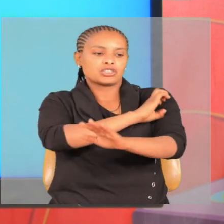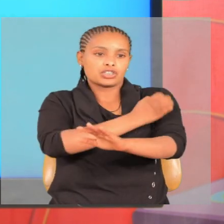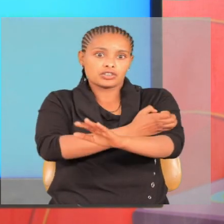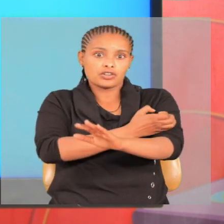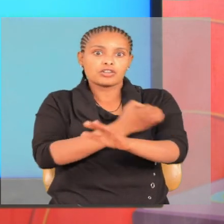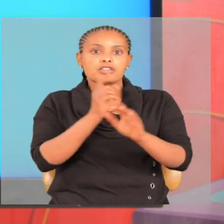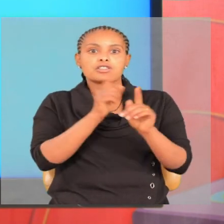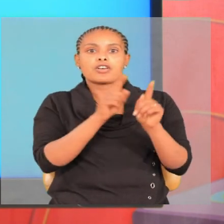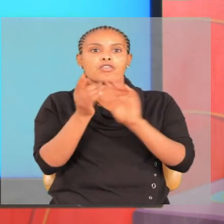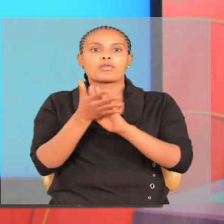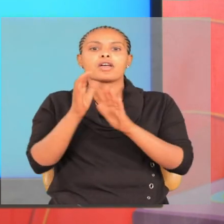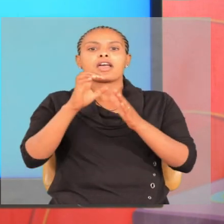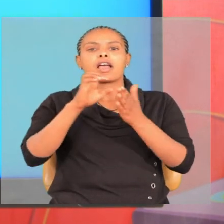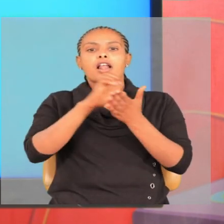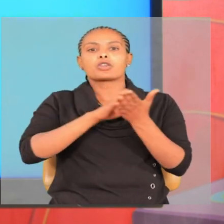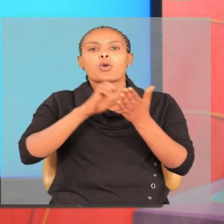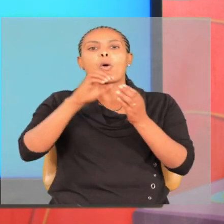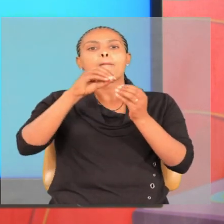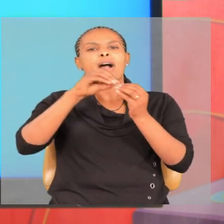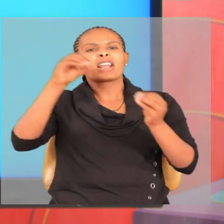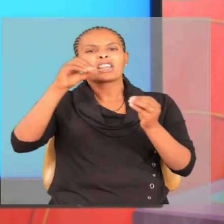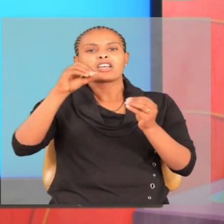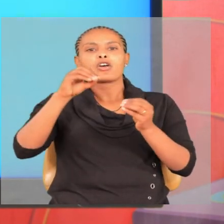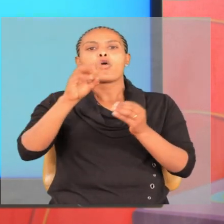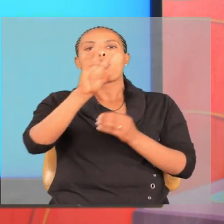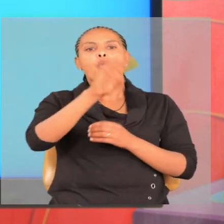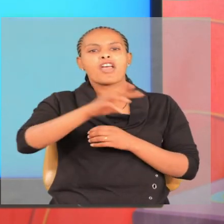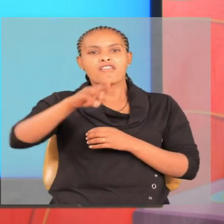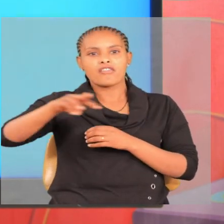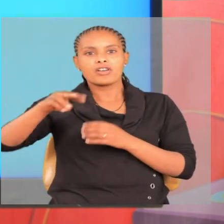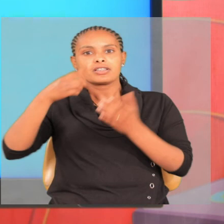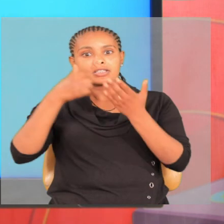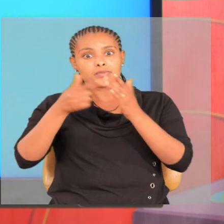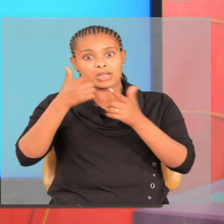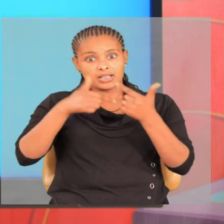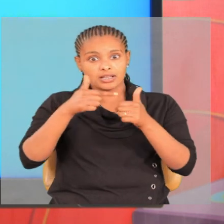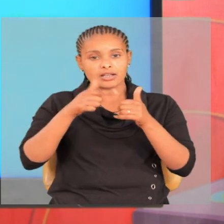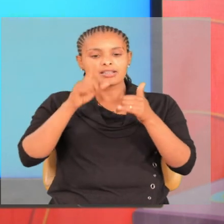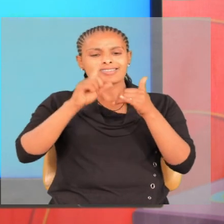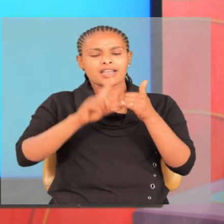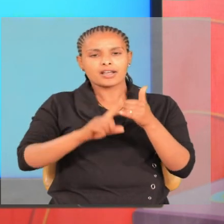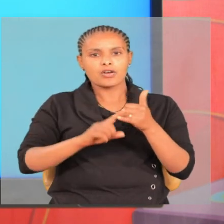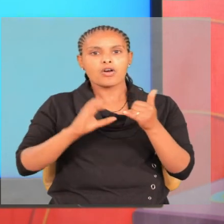in the form of electromagnetic wave. This brings us